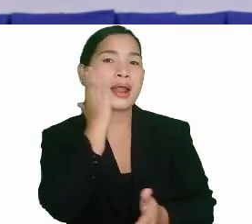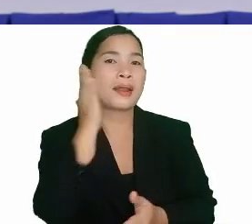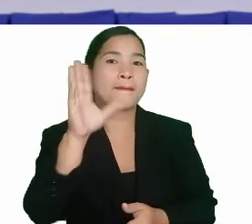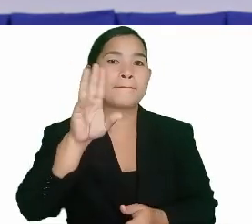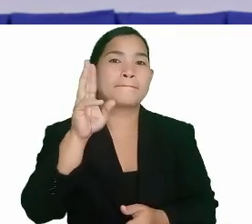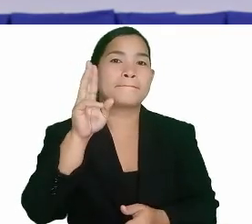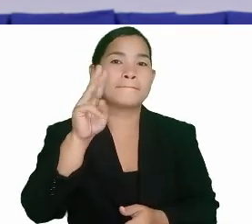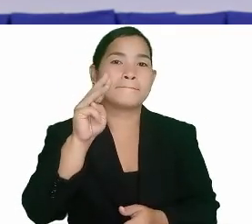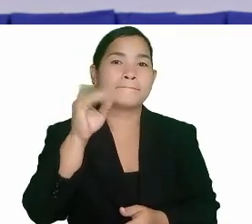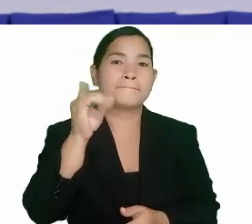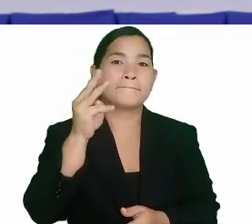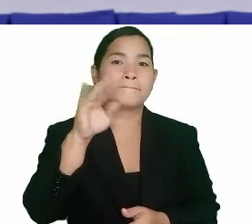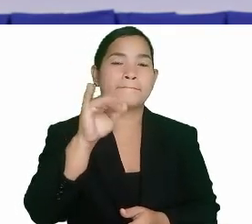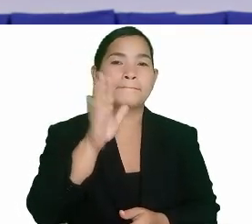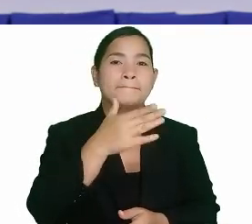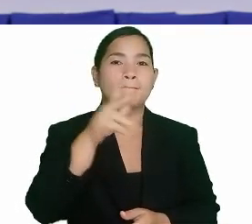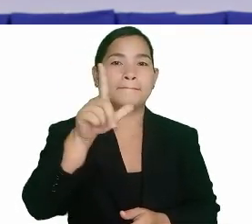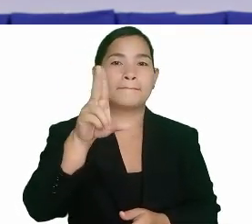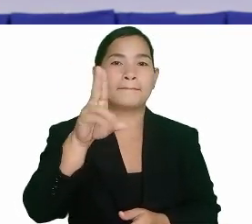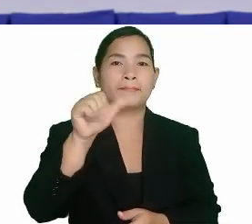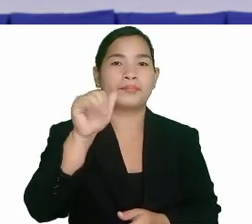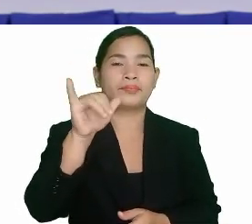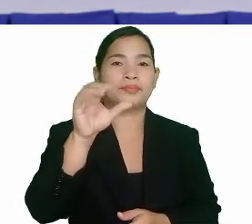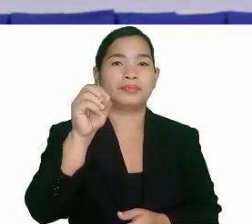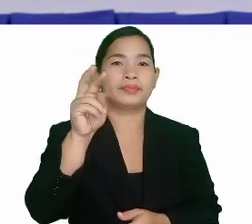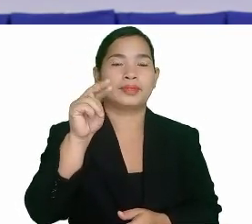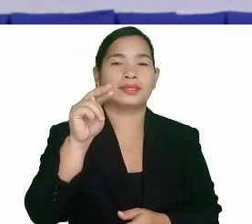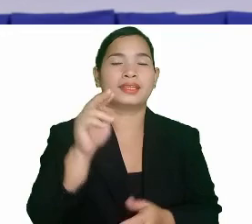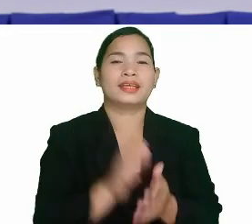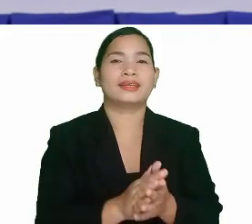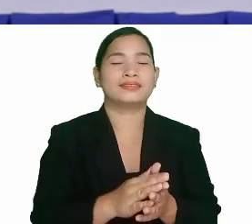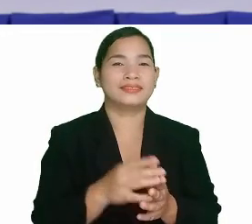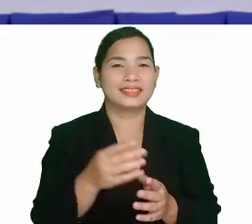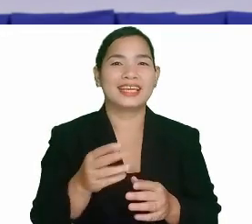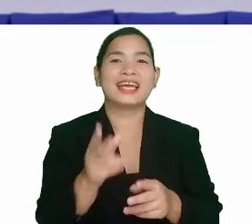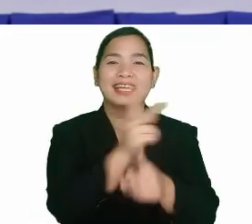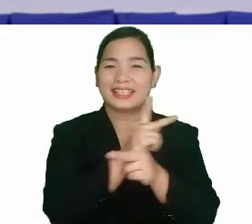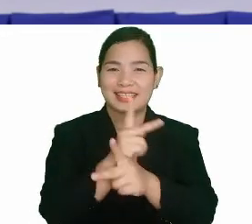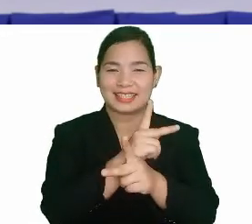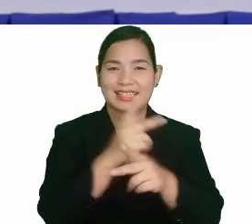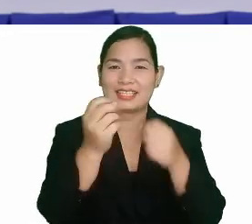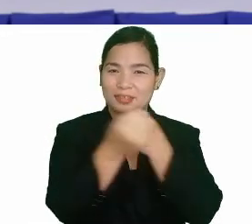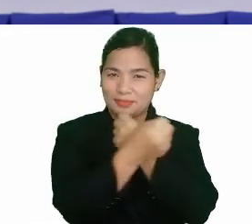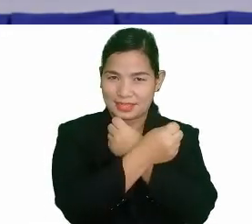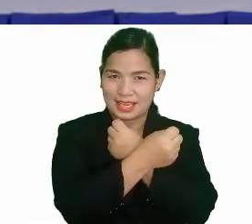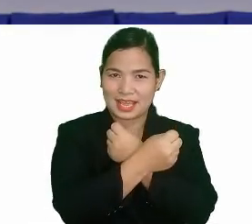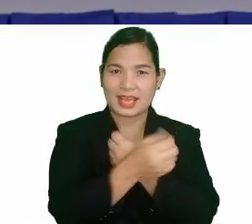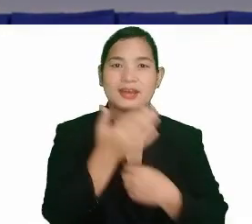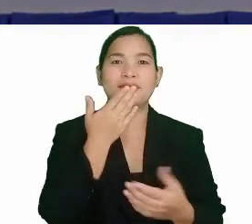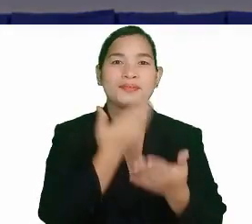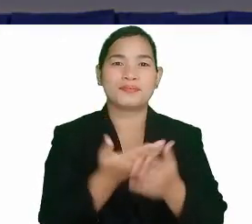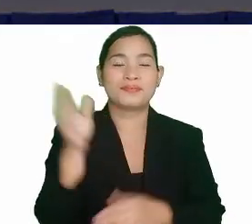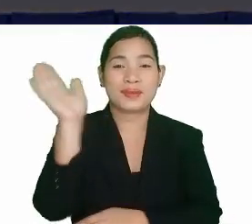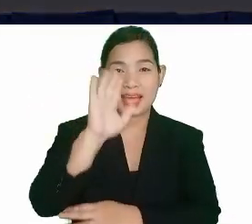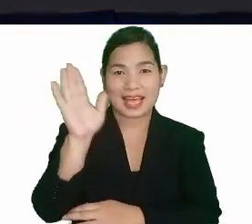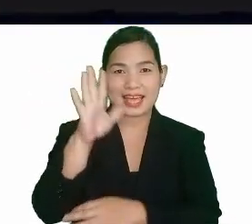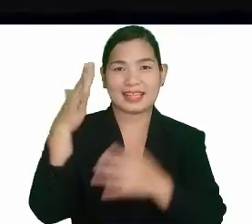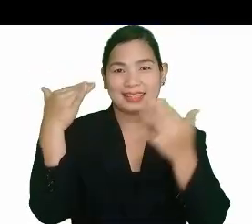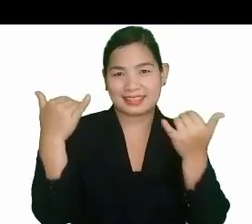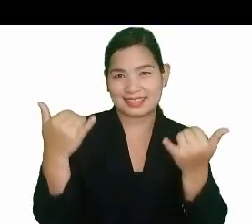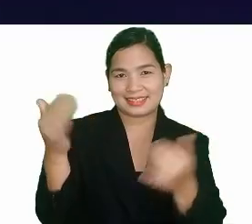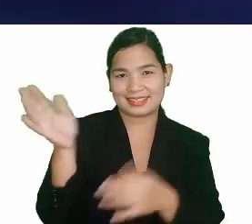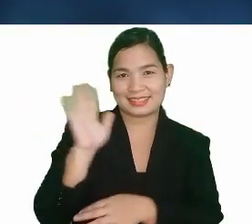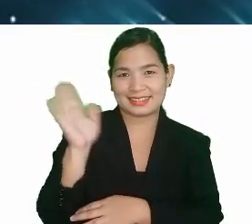A. Luayon from Tagum City National High School. Keep safe, everyone. Bye for